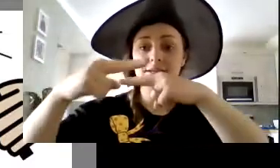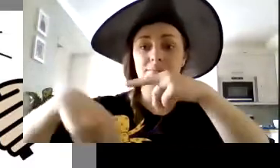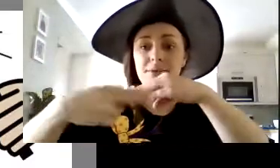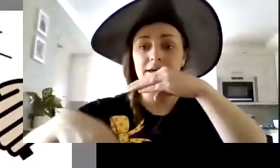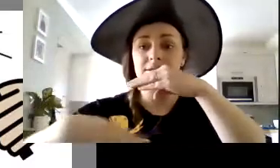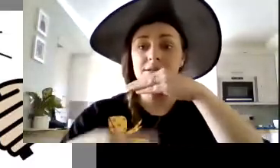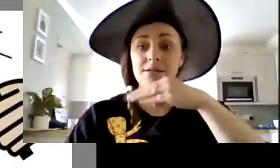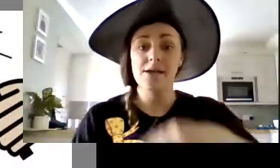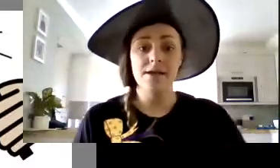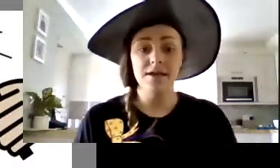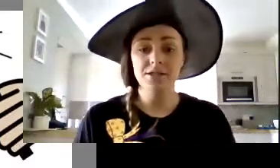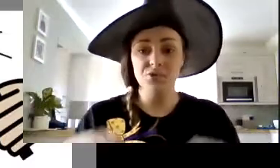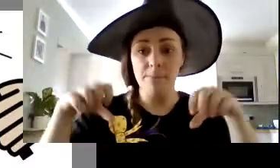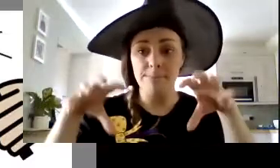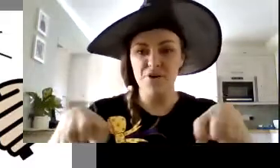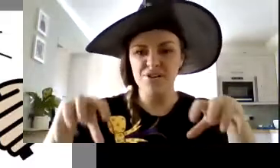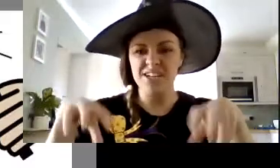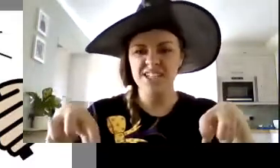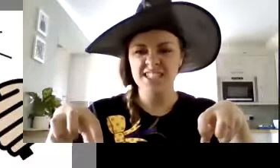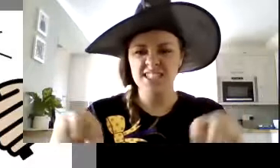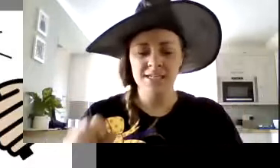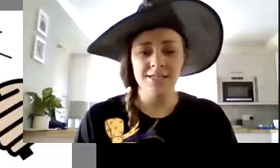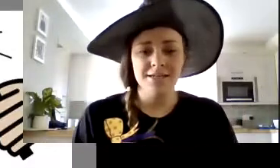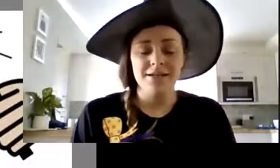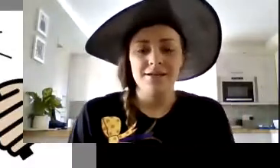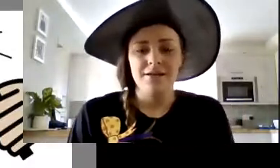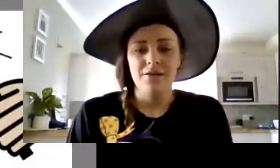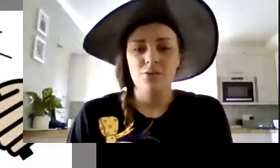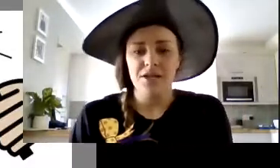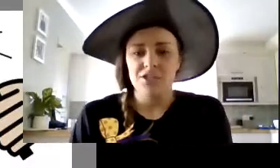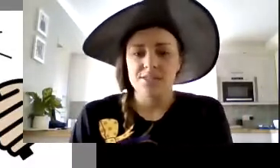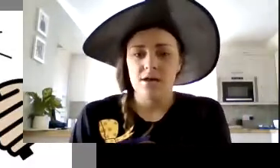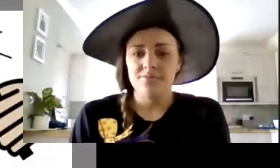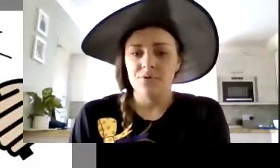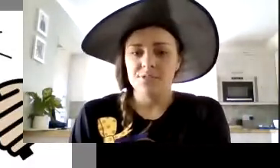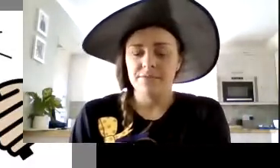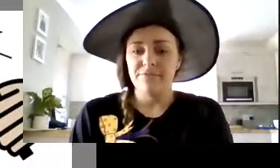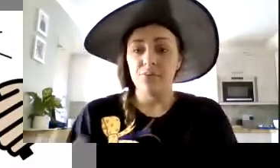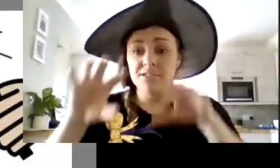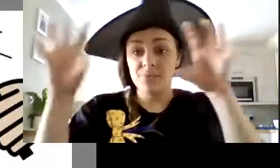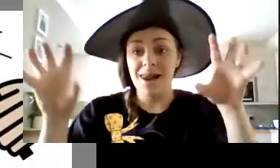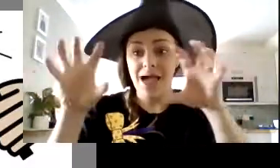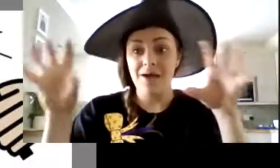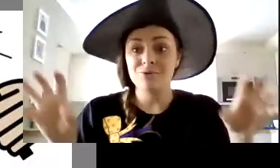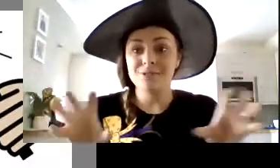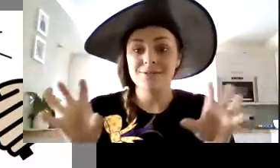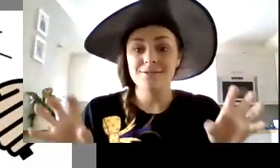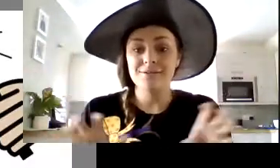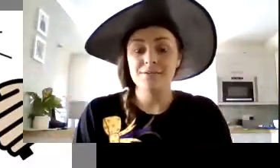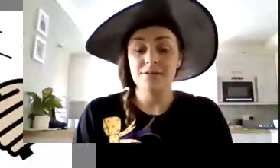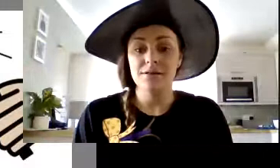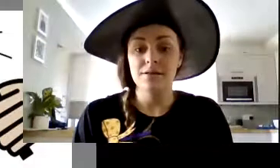went tumbling into a bog. The witch's half broomstick flew into a